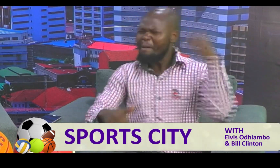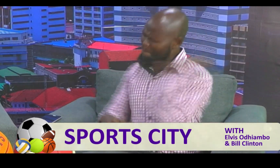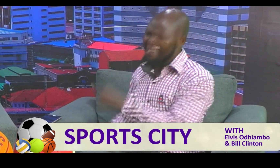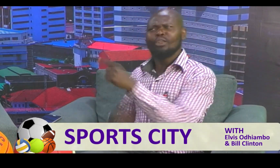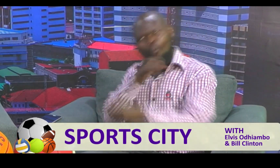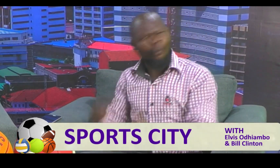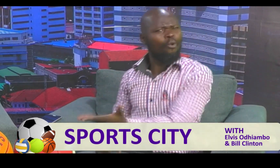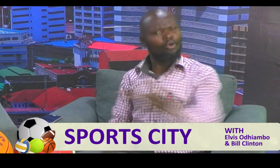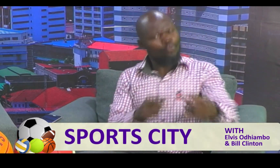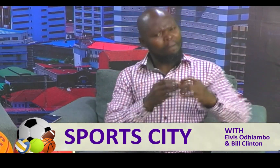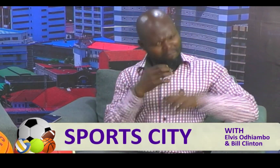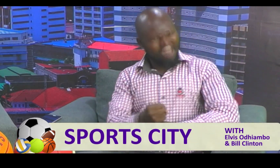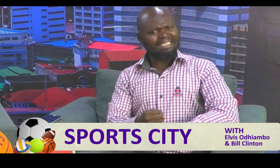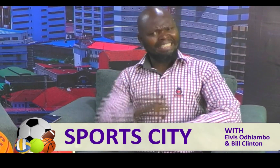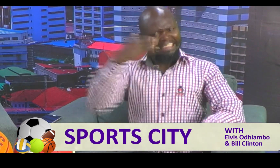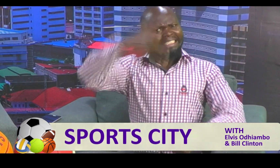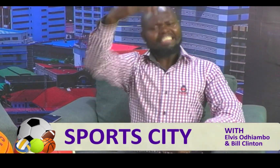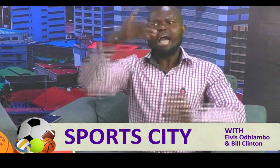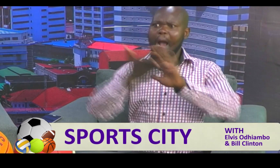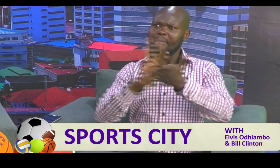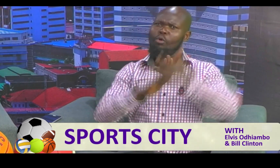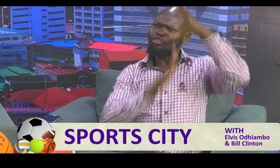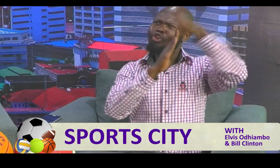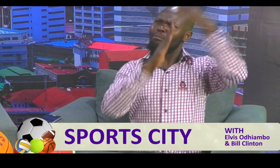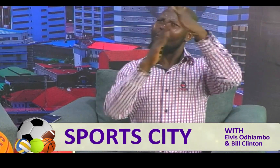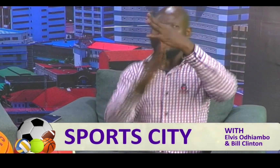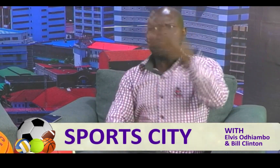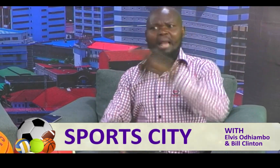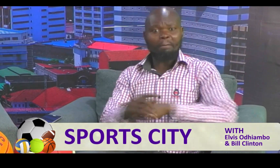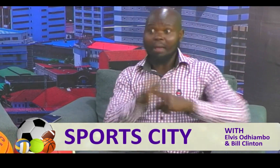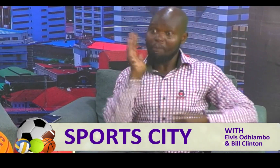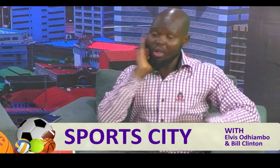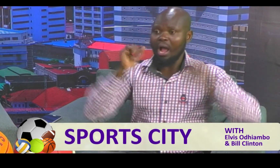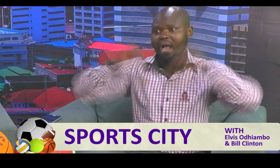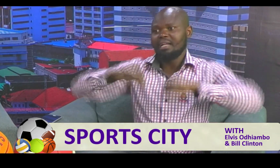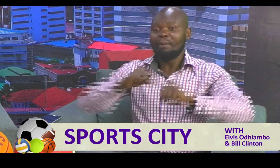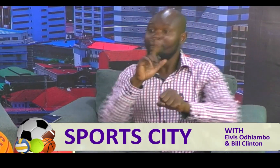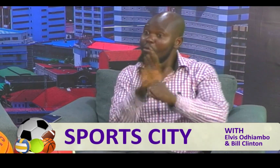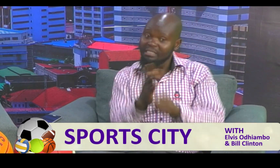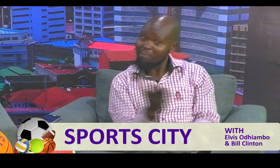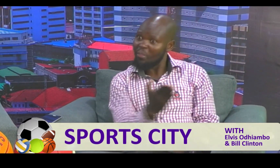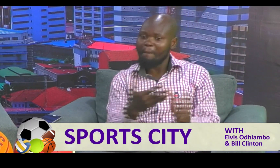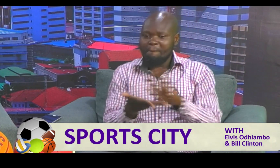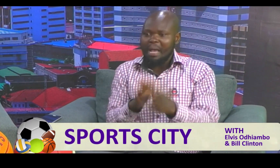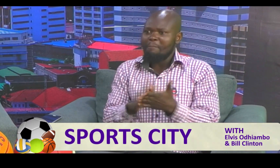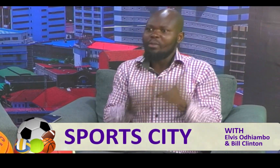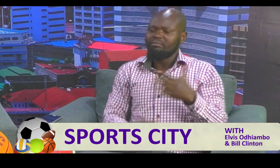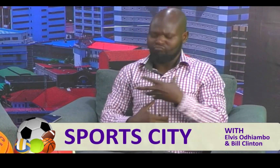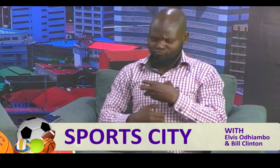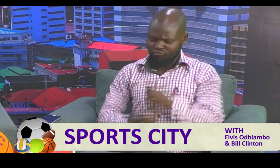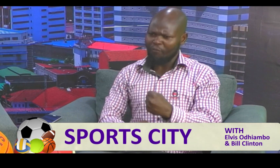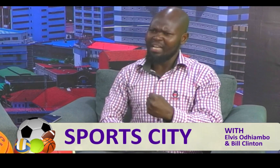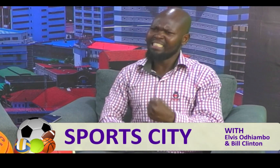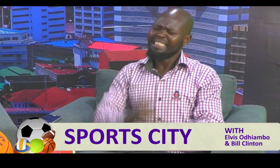their side. So that's why they are very much motivated to play on and beat other teams. Right. So